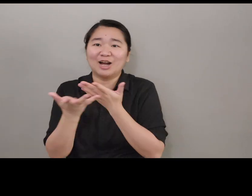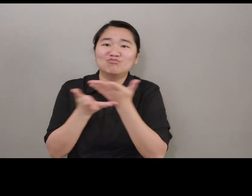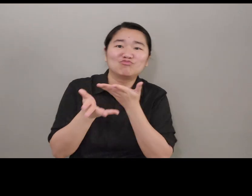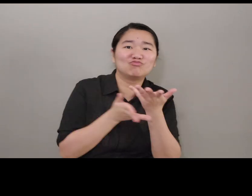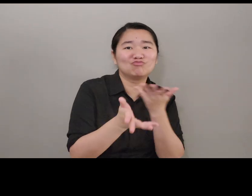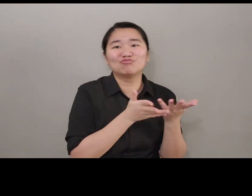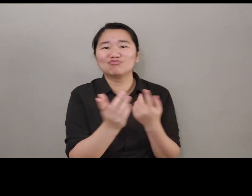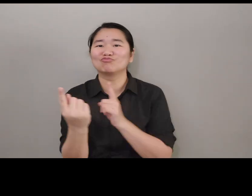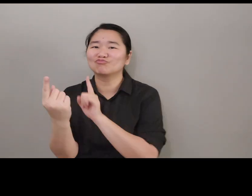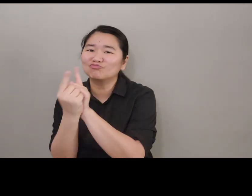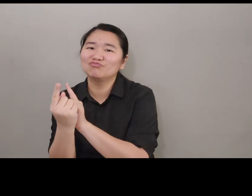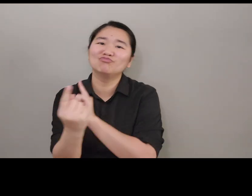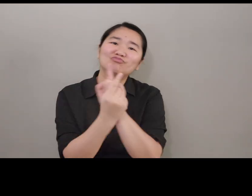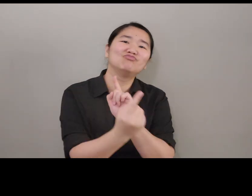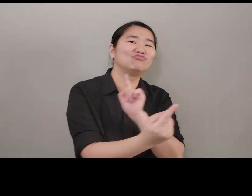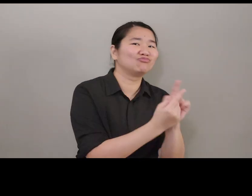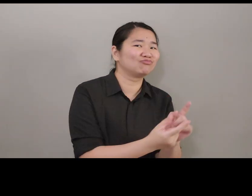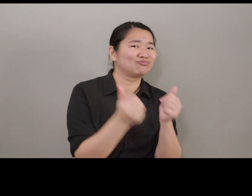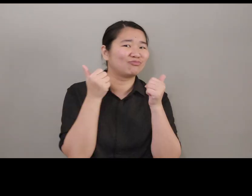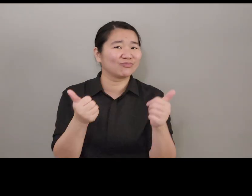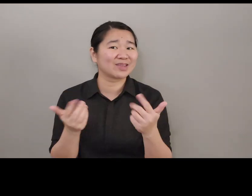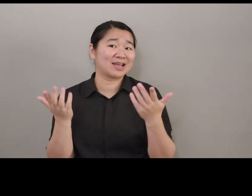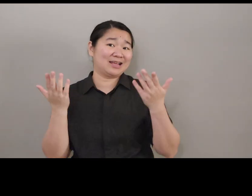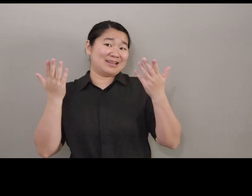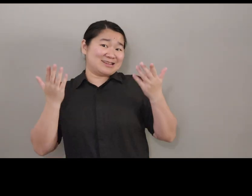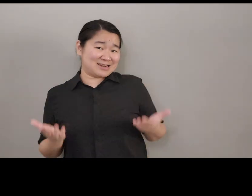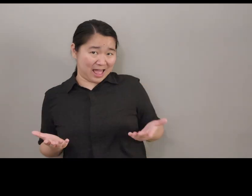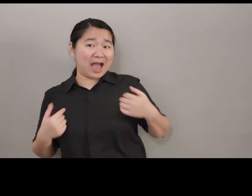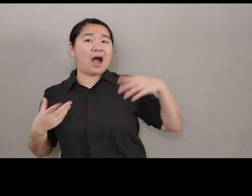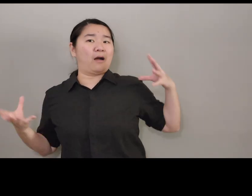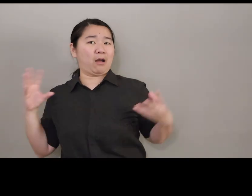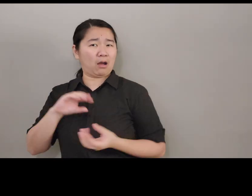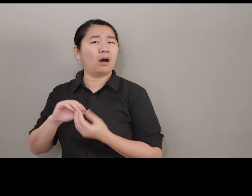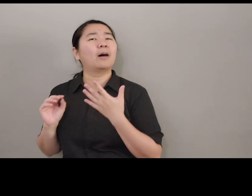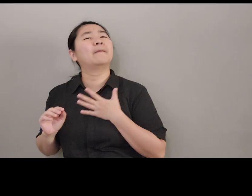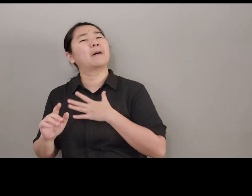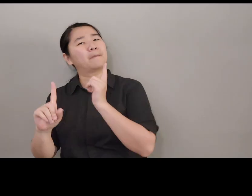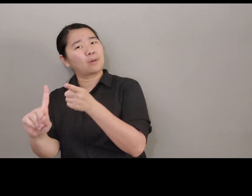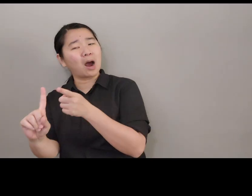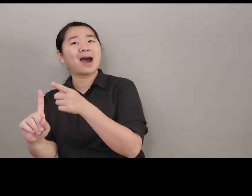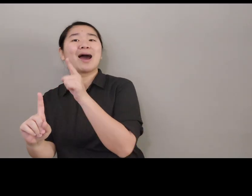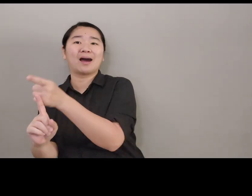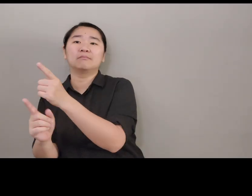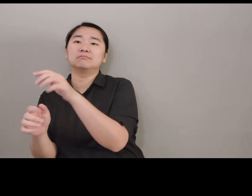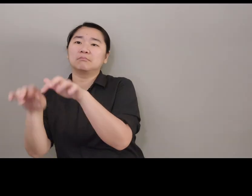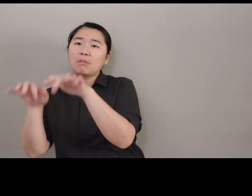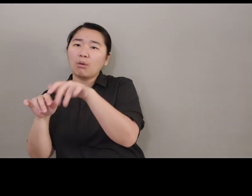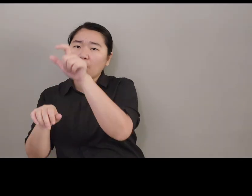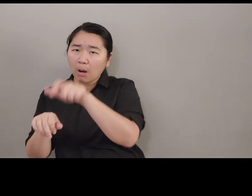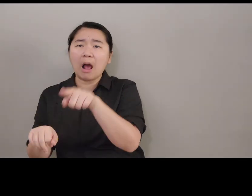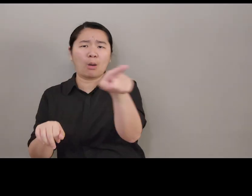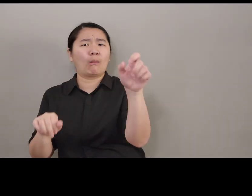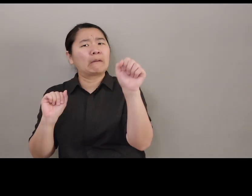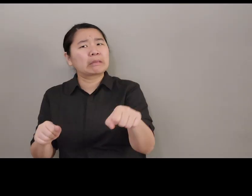other, right? Of how much manual, where can you use it? What tooling can you use? There isn't necessarily only one tool